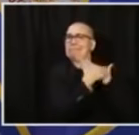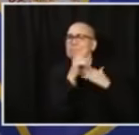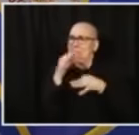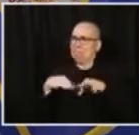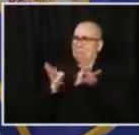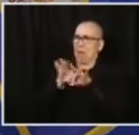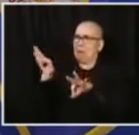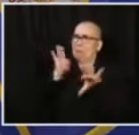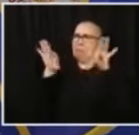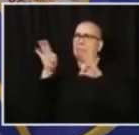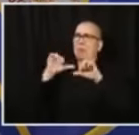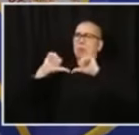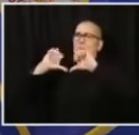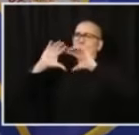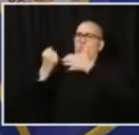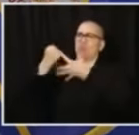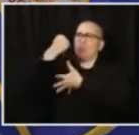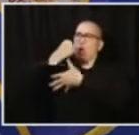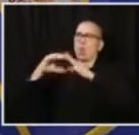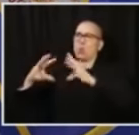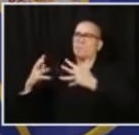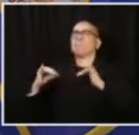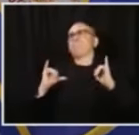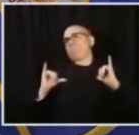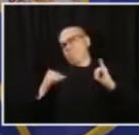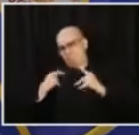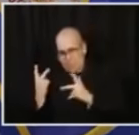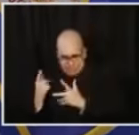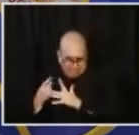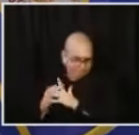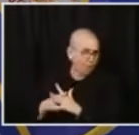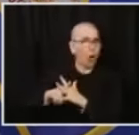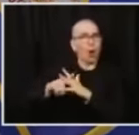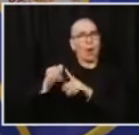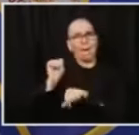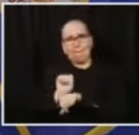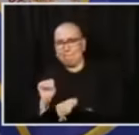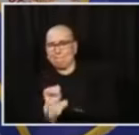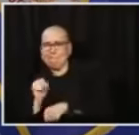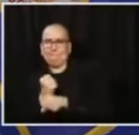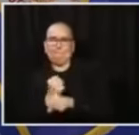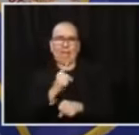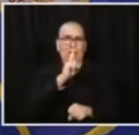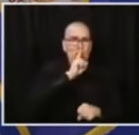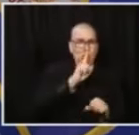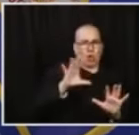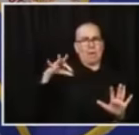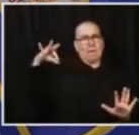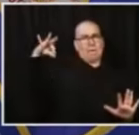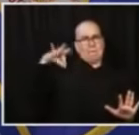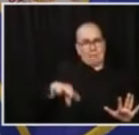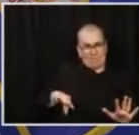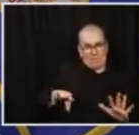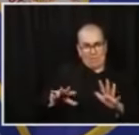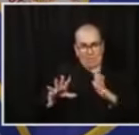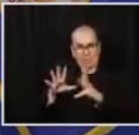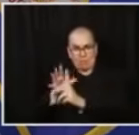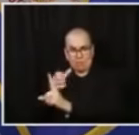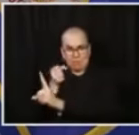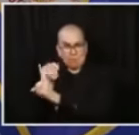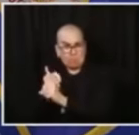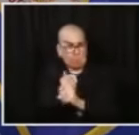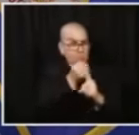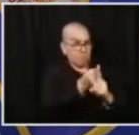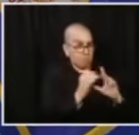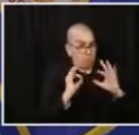allocated. While working under the principles of maximizing benefits, minimizing harm, mitigating health inequities,